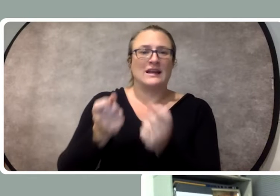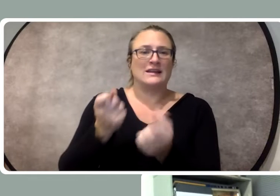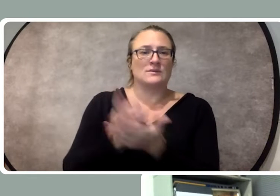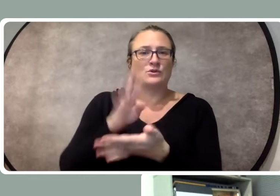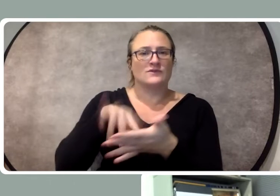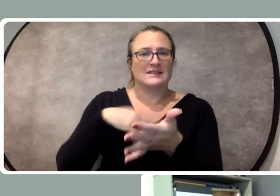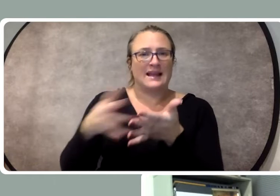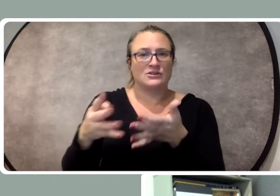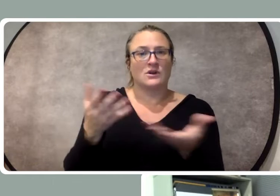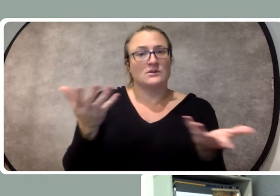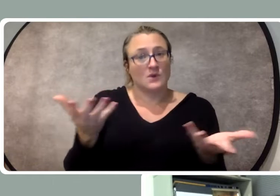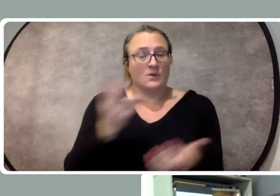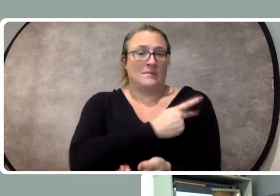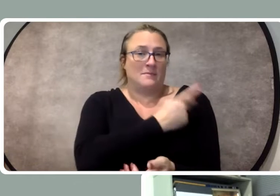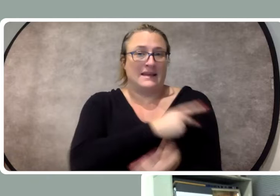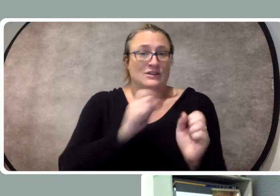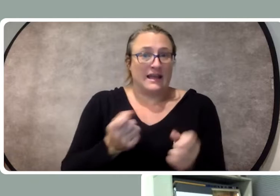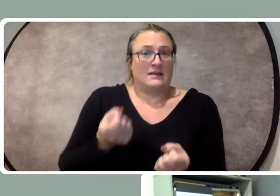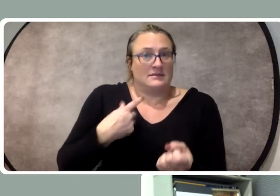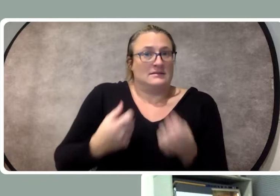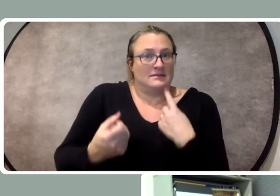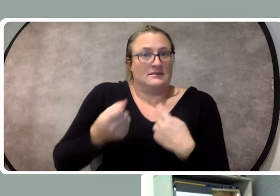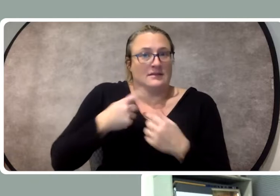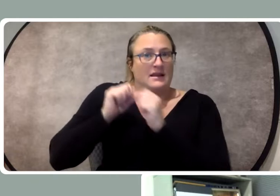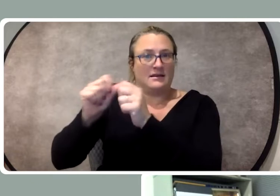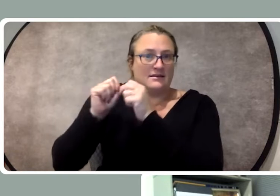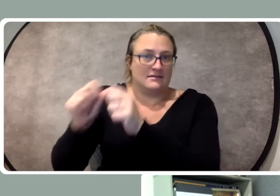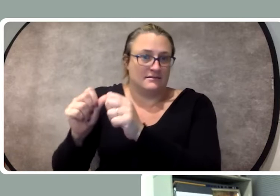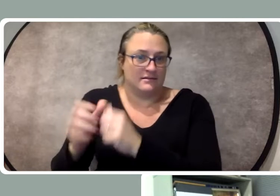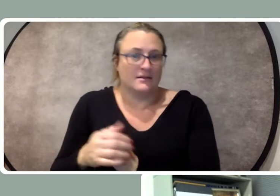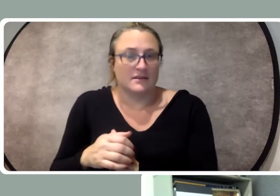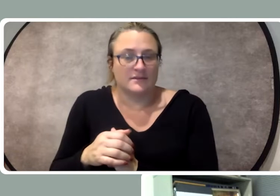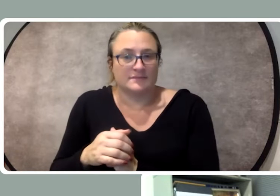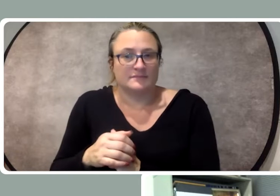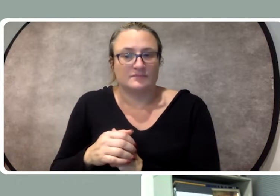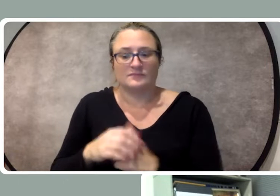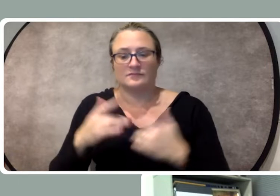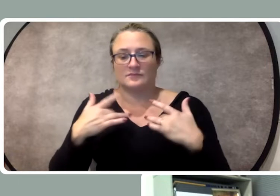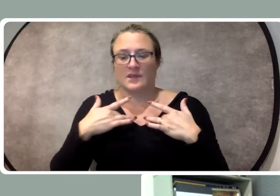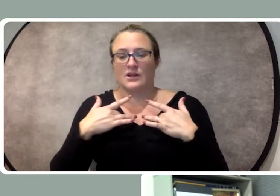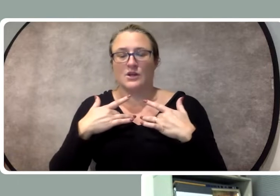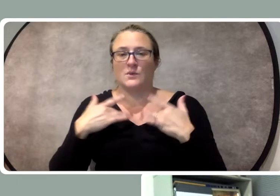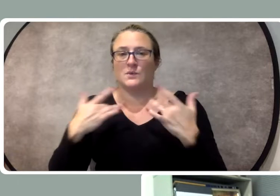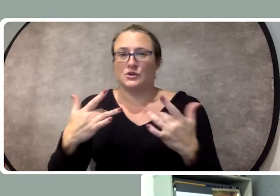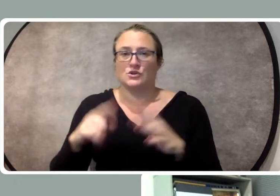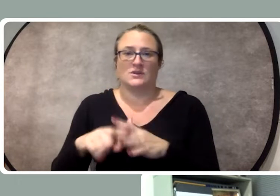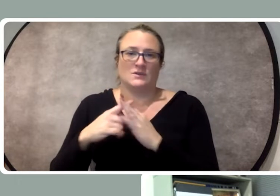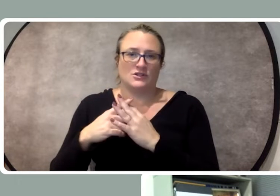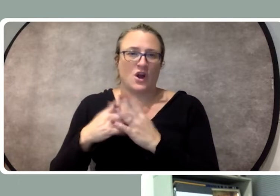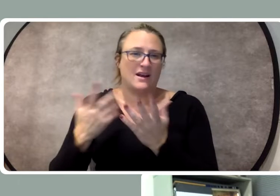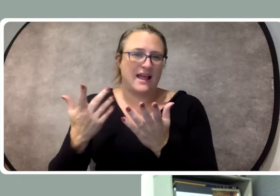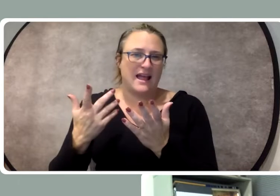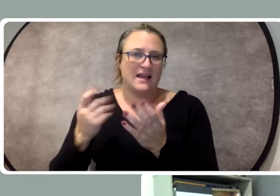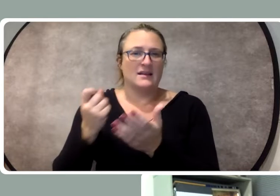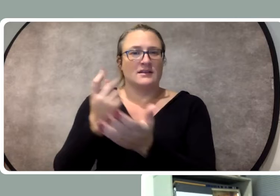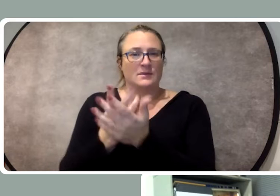patients can get the medication. Again, we usually would be starting at the approved dose